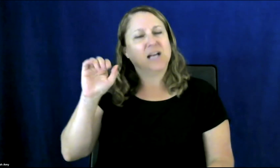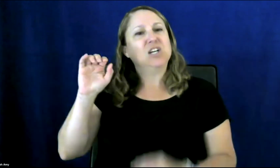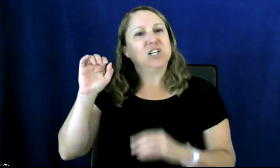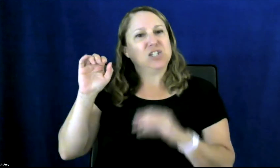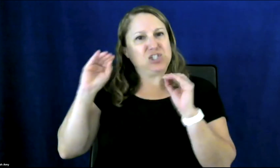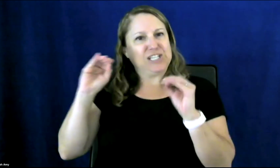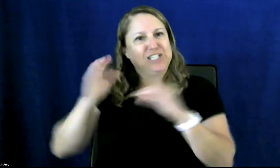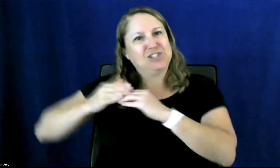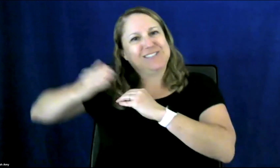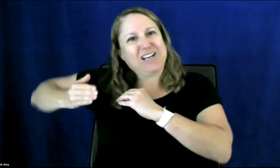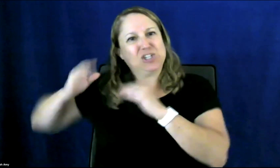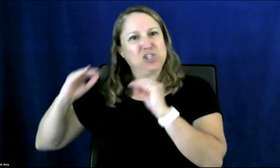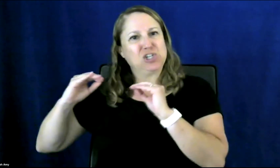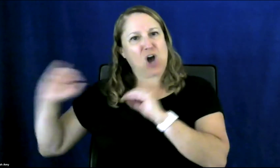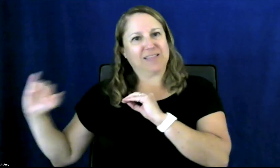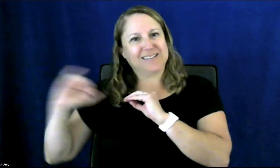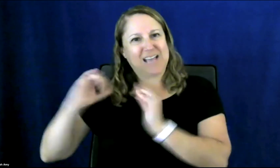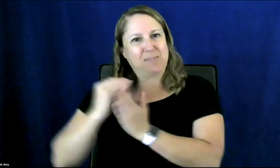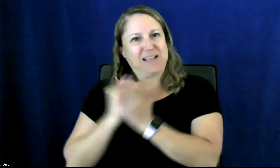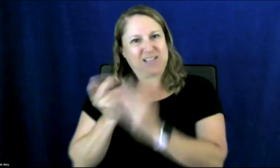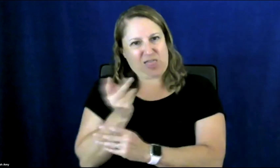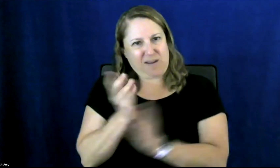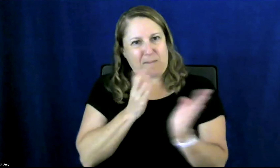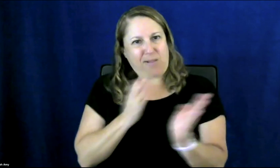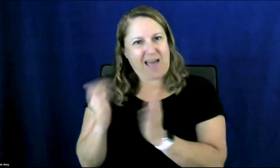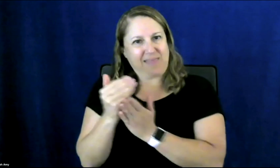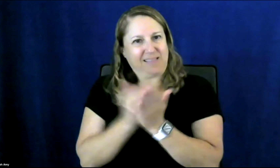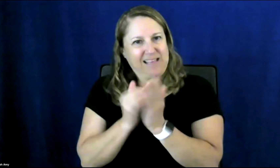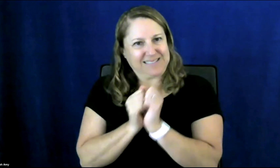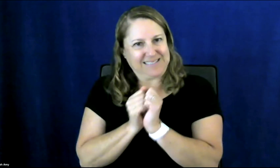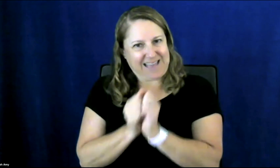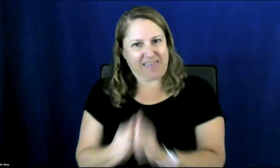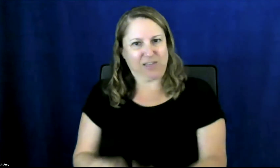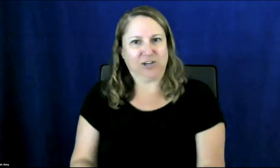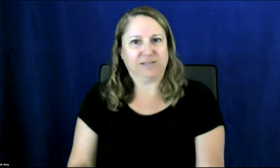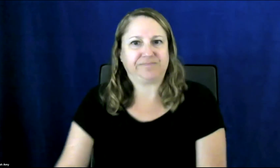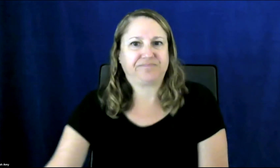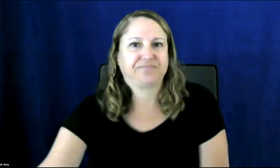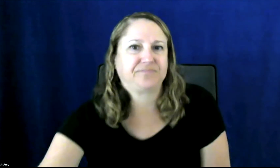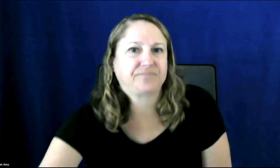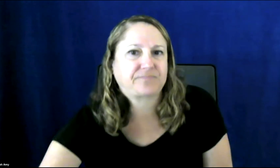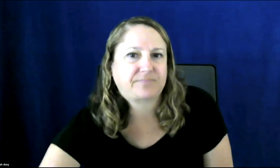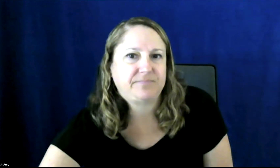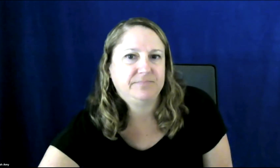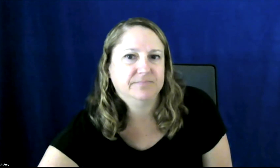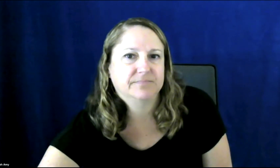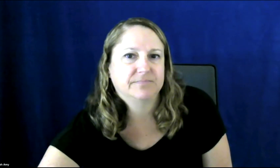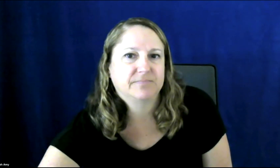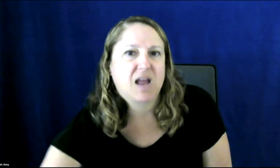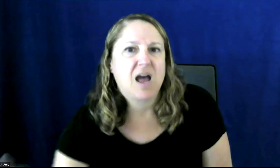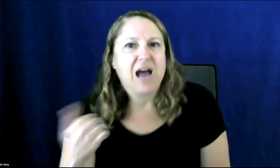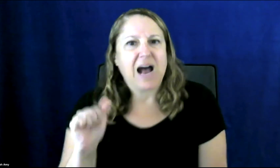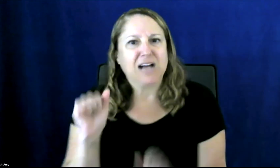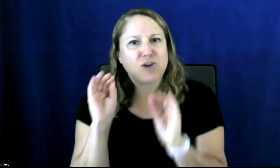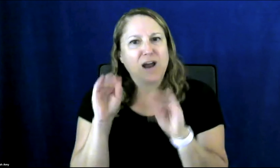same lesson. They planned that lesson together. So as many of you do, I purposefully try to knot our student teachers together in